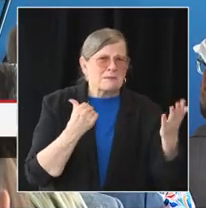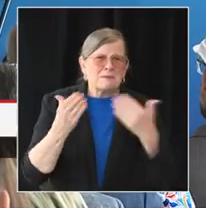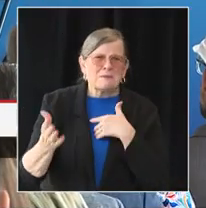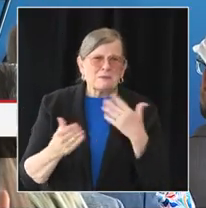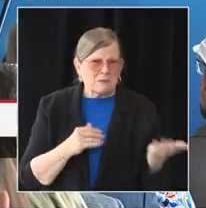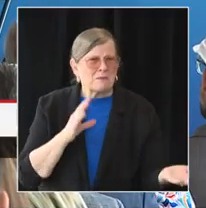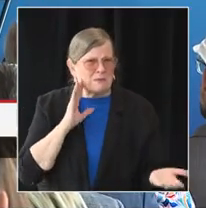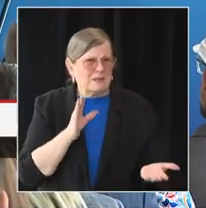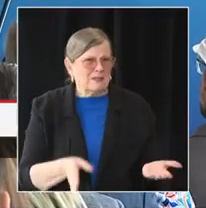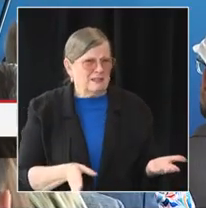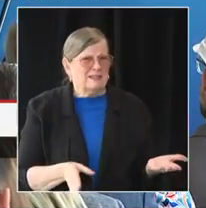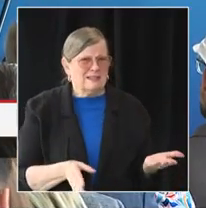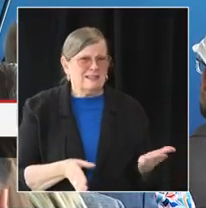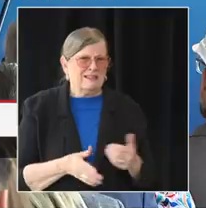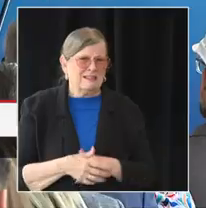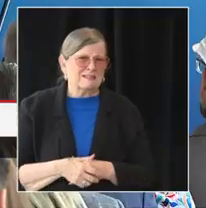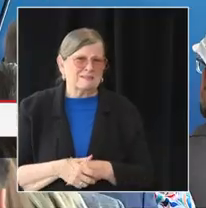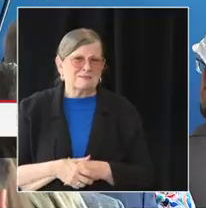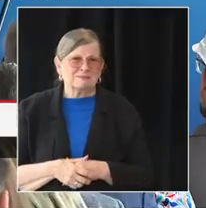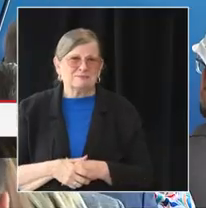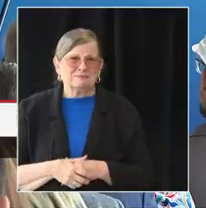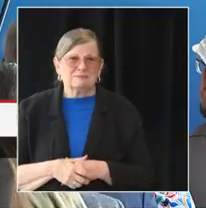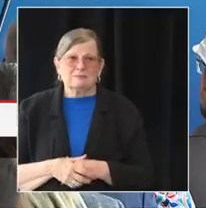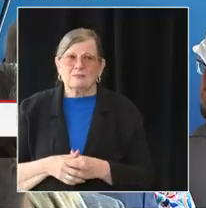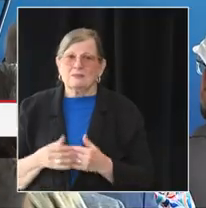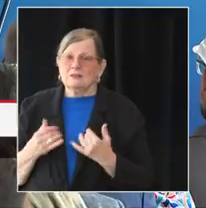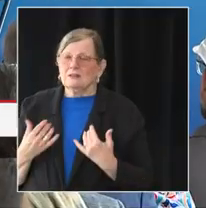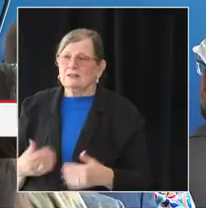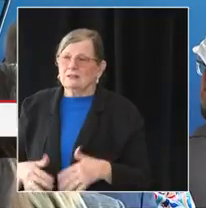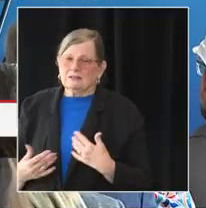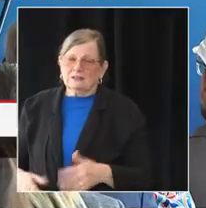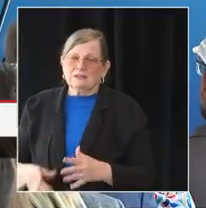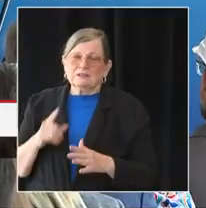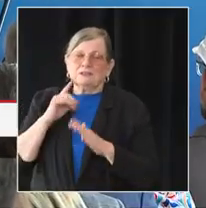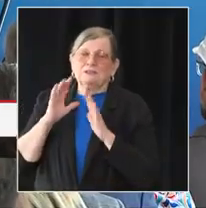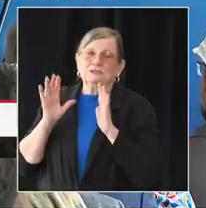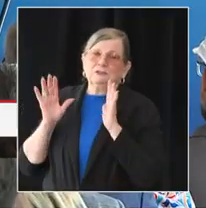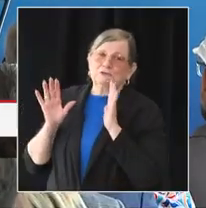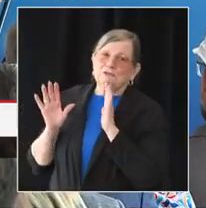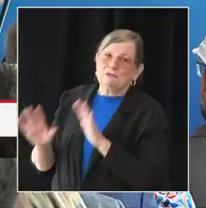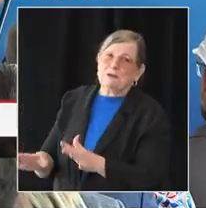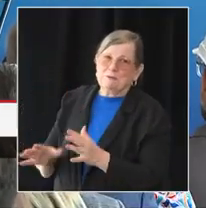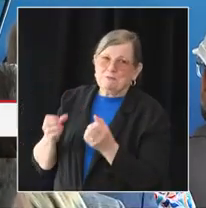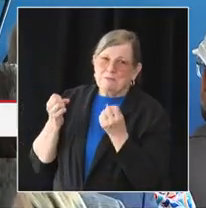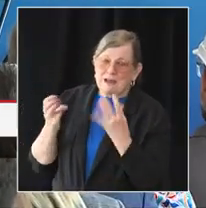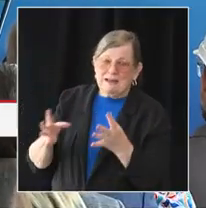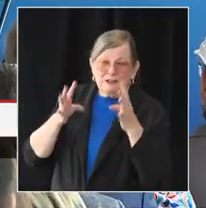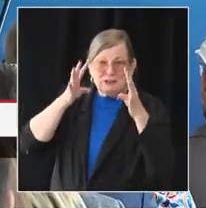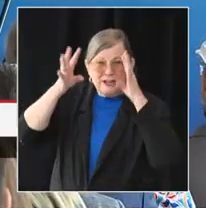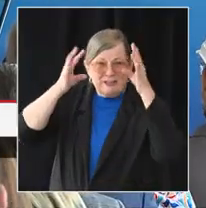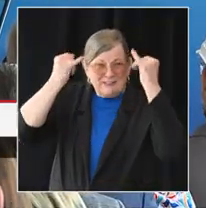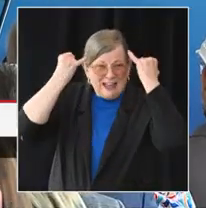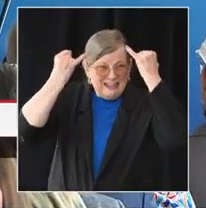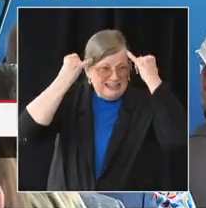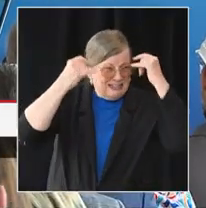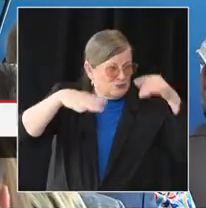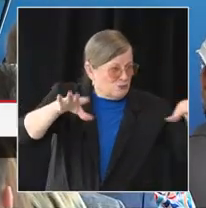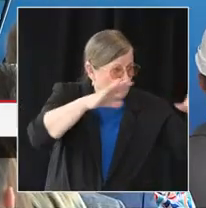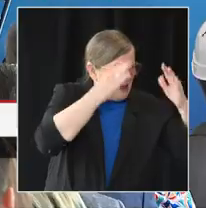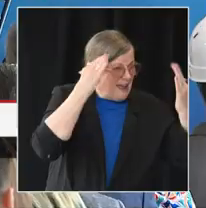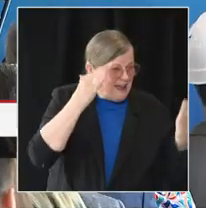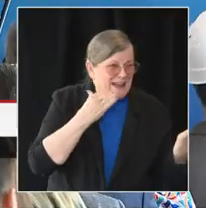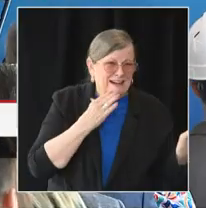Great points. And I know there are a lot of creative people in the room that will come up with those great ideas and work with you and your team